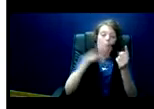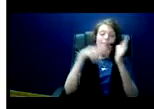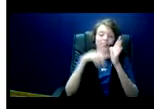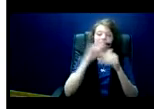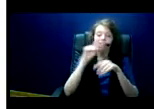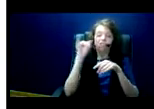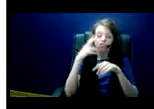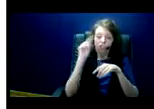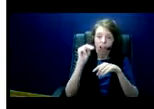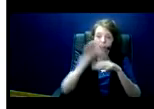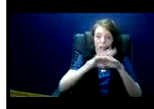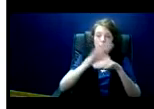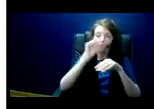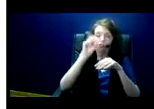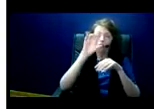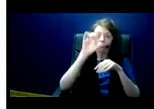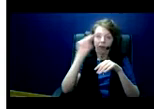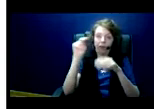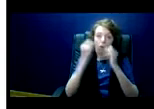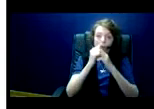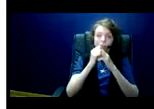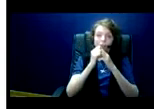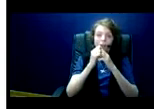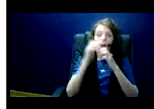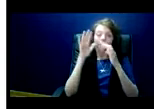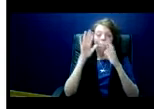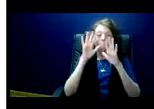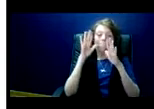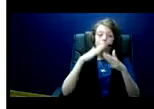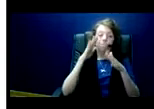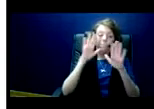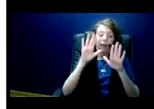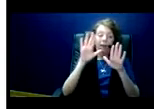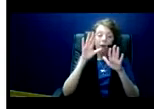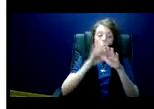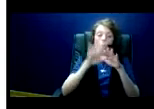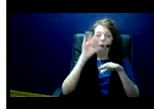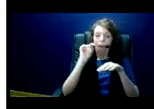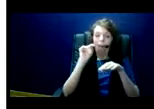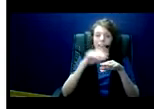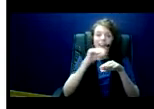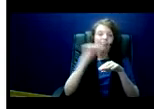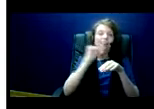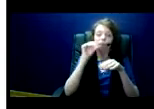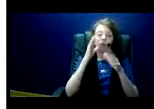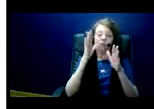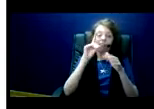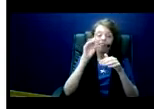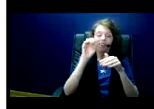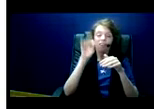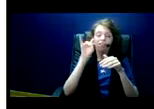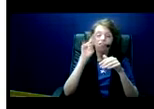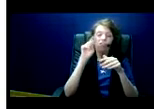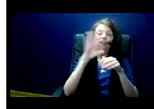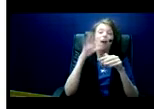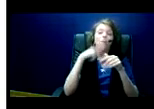John on screen holding up a piece of paper in which he's written the keyword ballet and put the definition of it. So a style of dance characterized